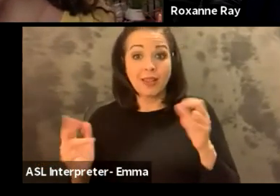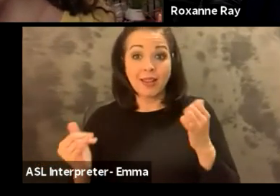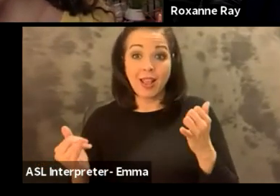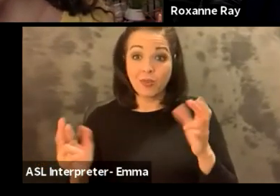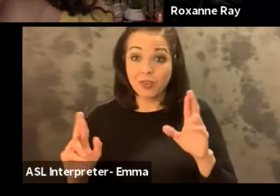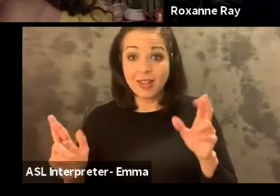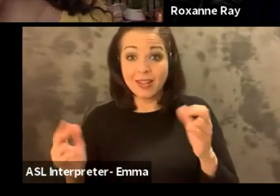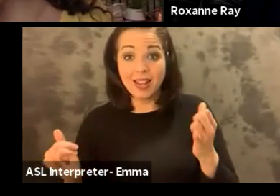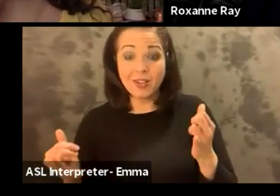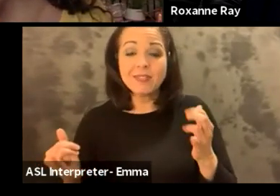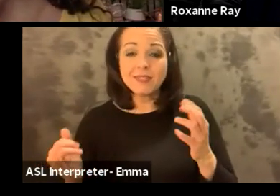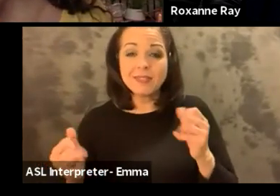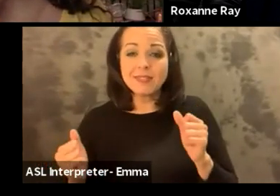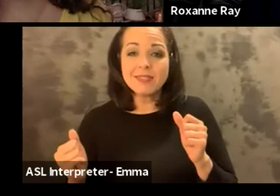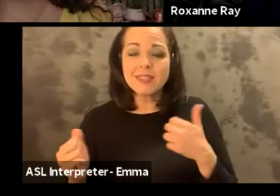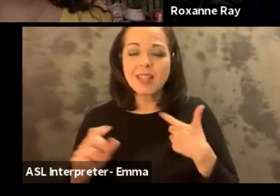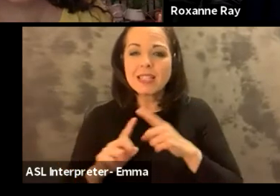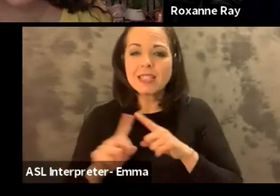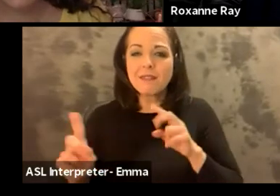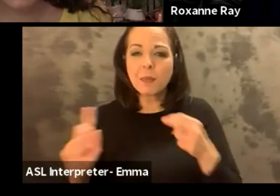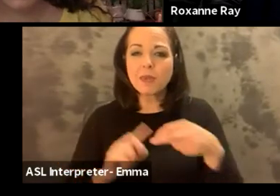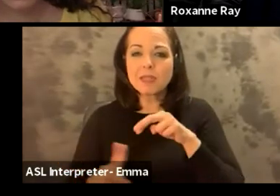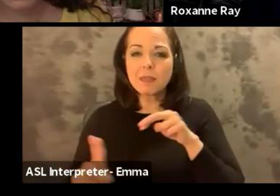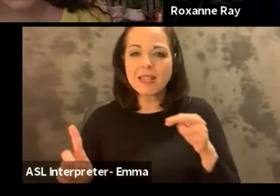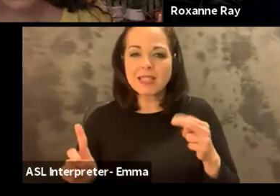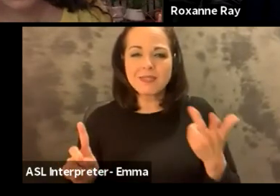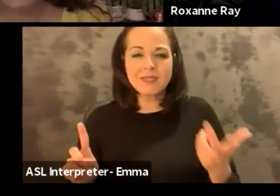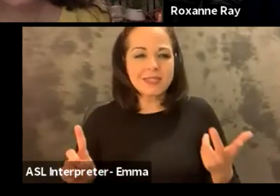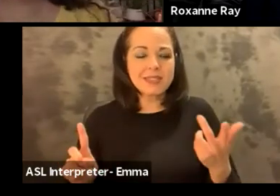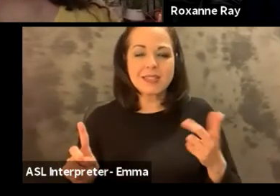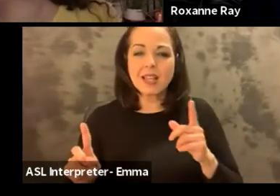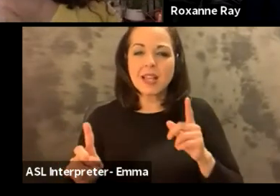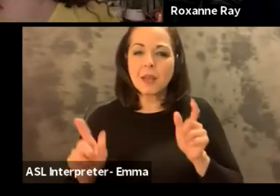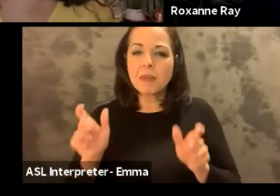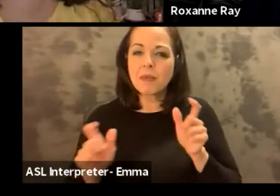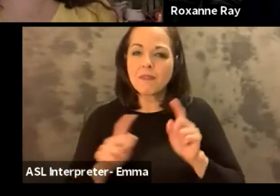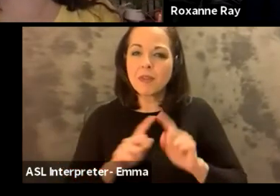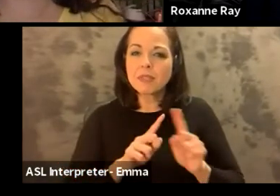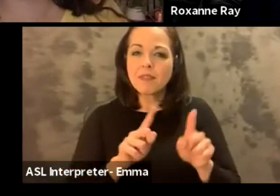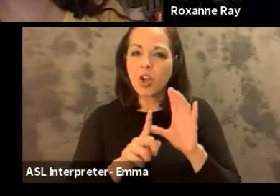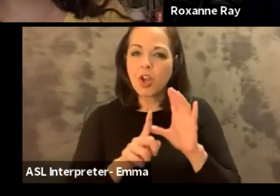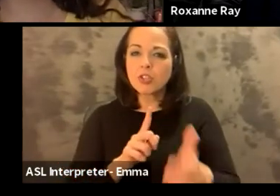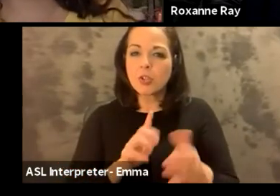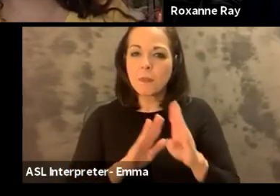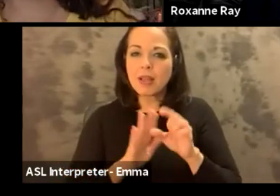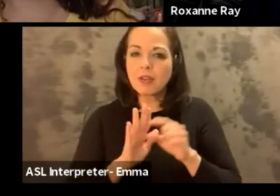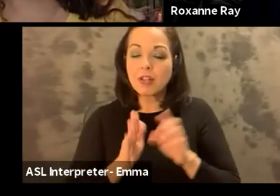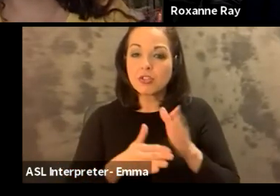to have different perspectives and folks from different cultural backgrounds share.